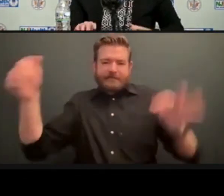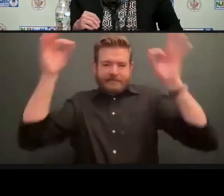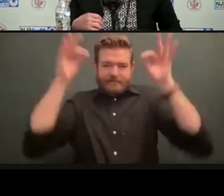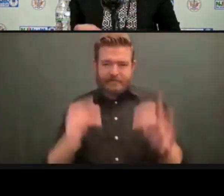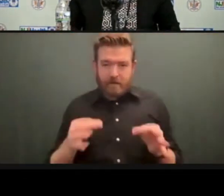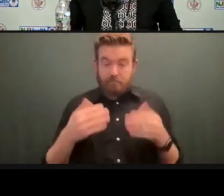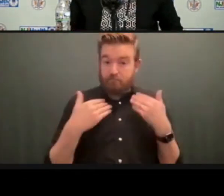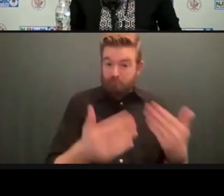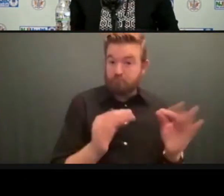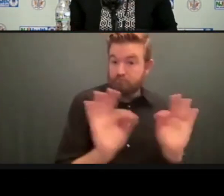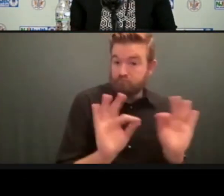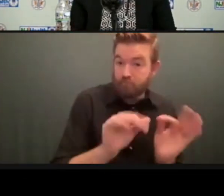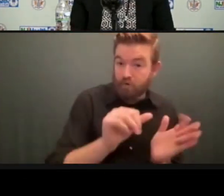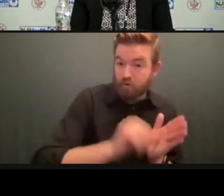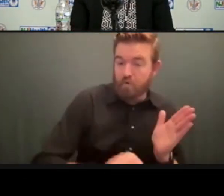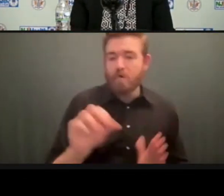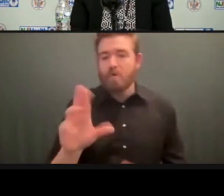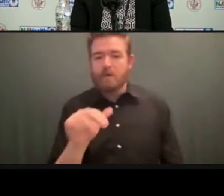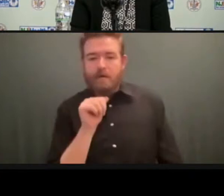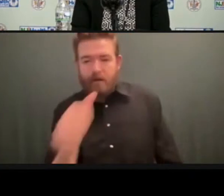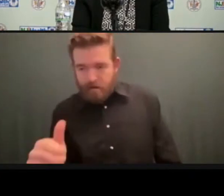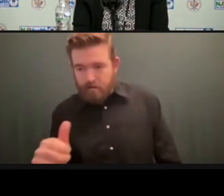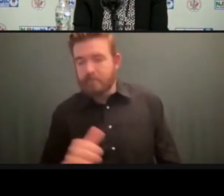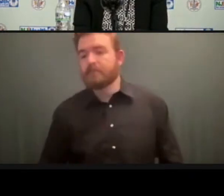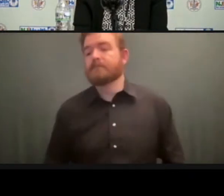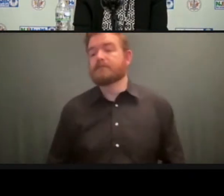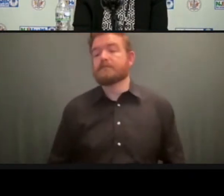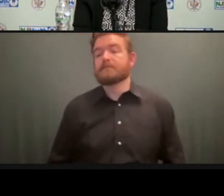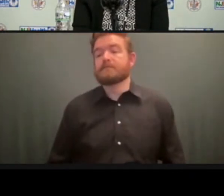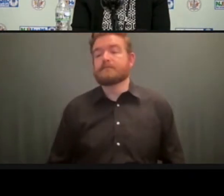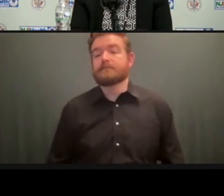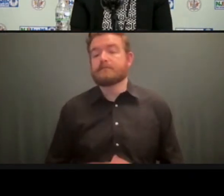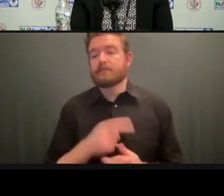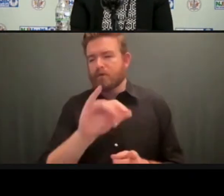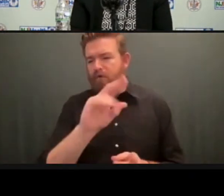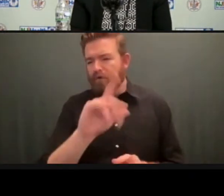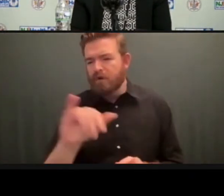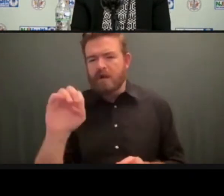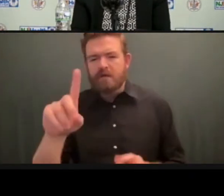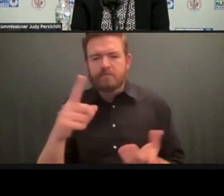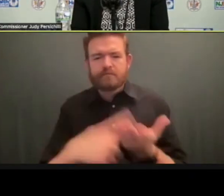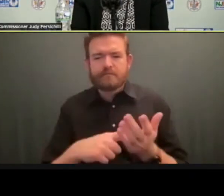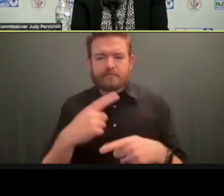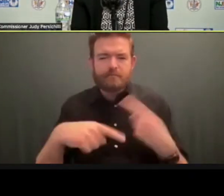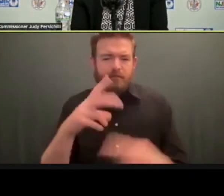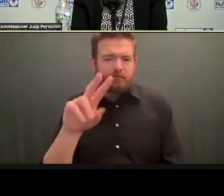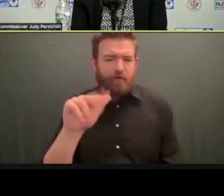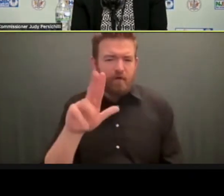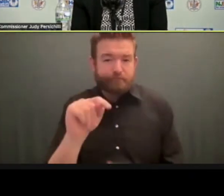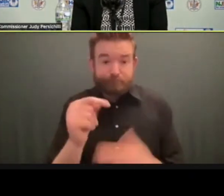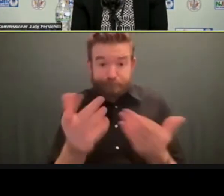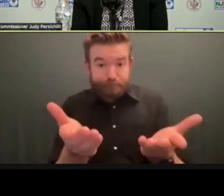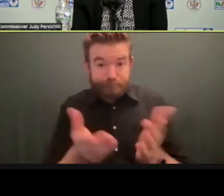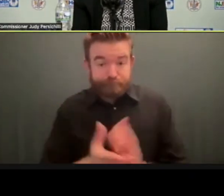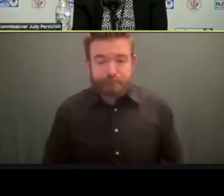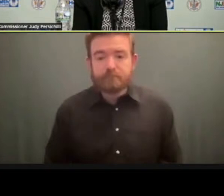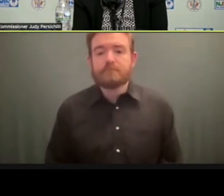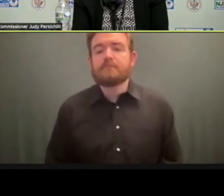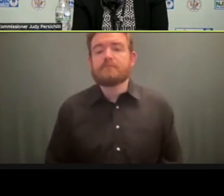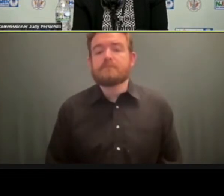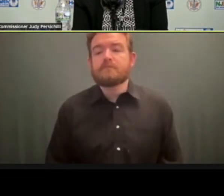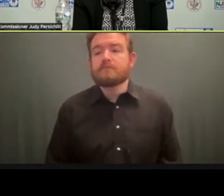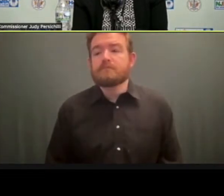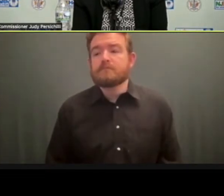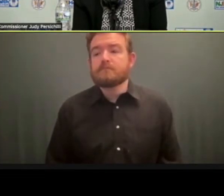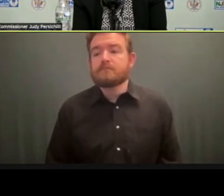why not they may not be willing to disclose? Yeah, on the first question about Vault positivity,